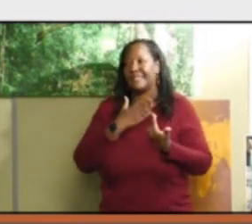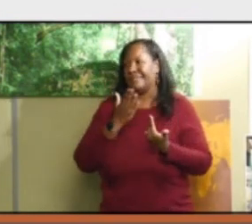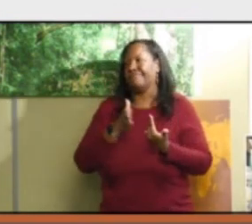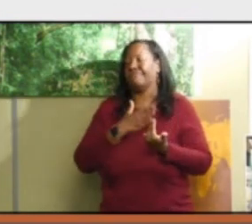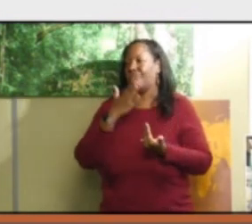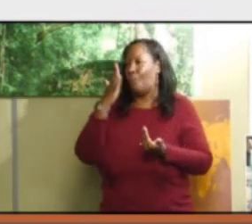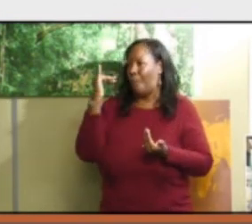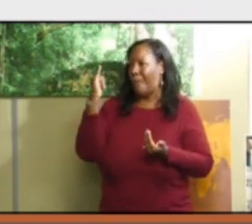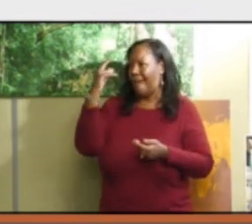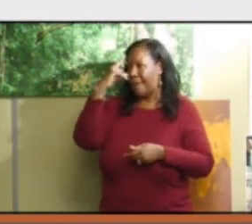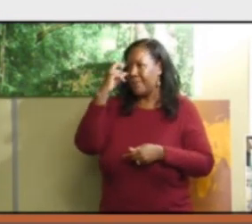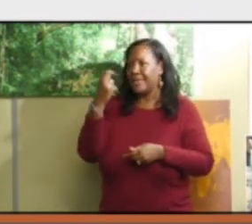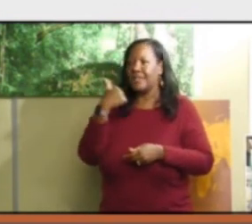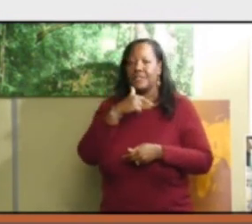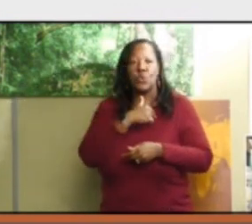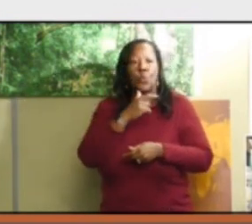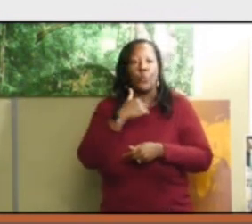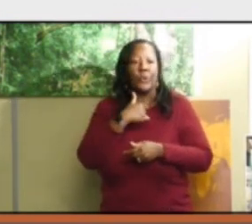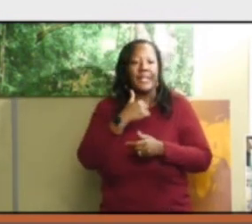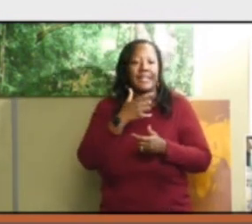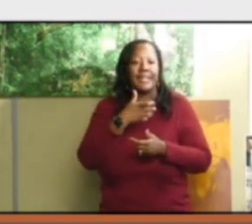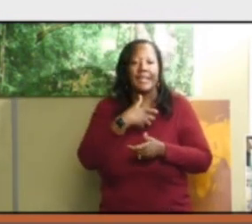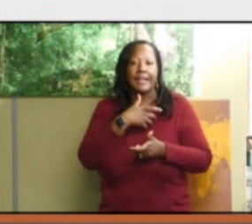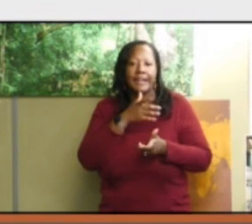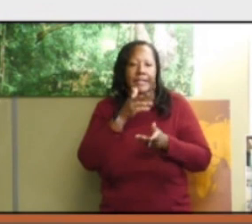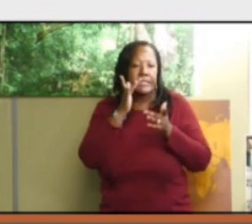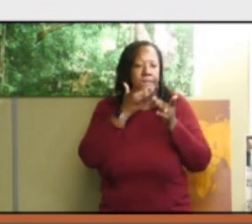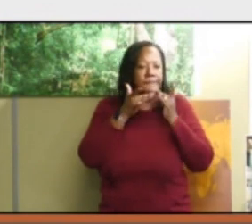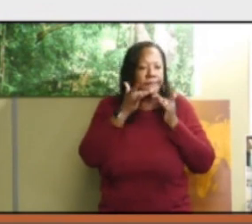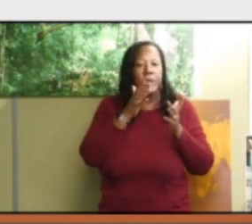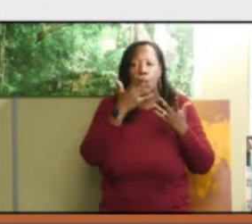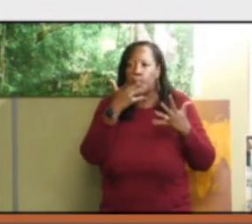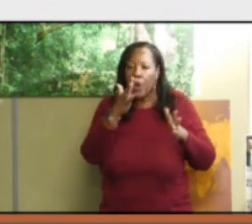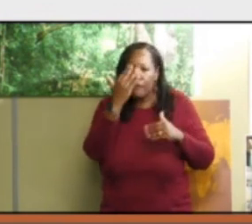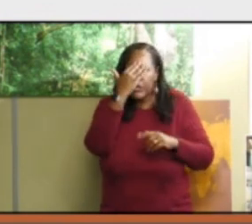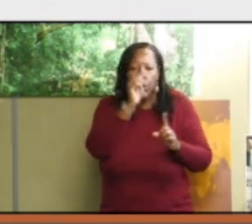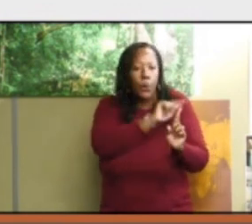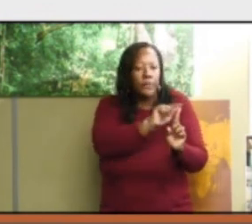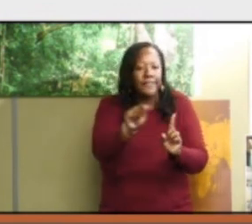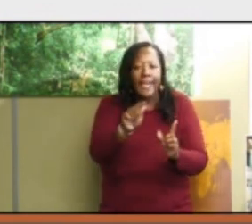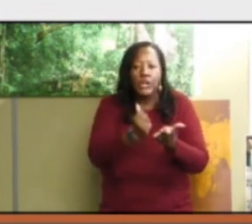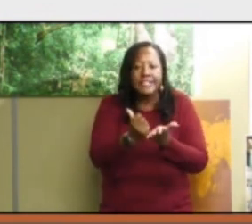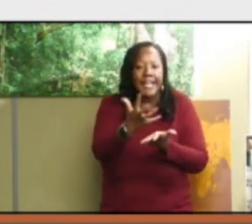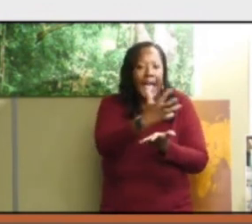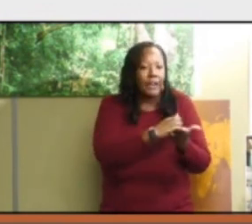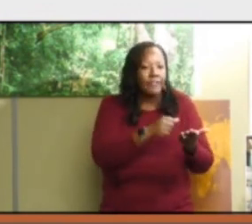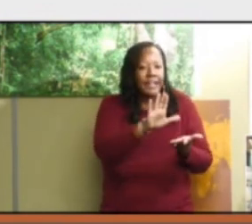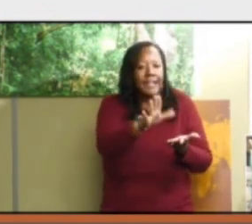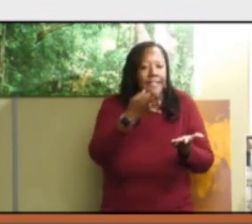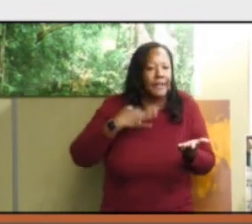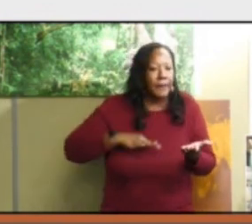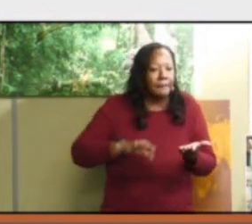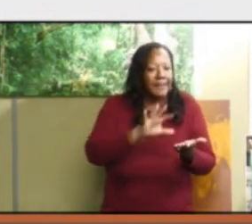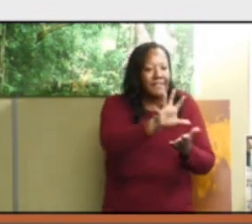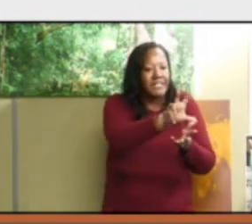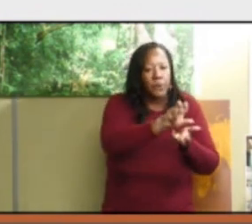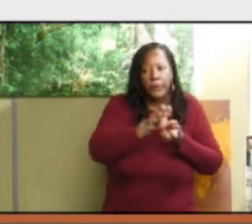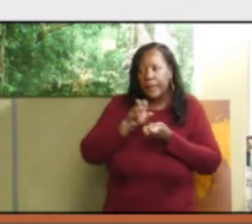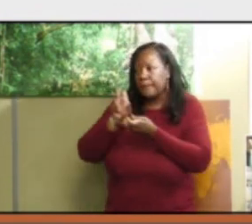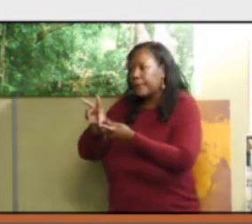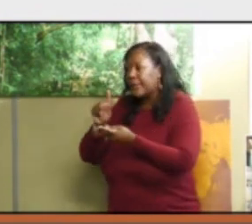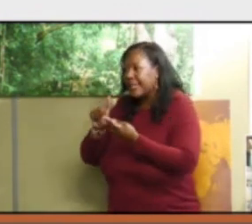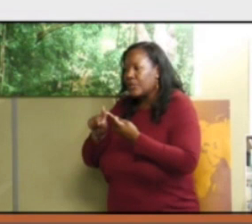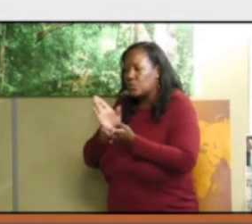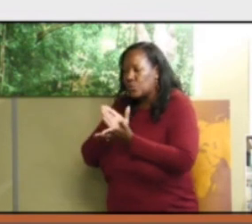because we can tighten the budget. We know what their actual salaries and benefits are, and we fit that right into the IAA